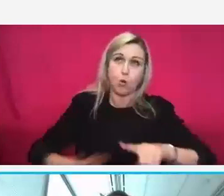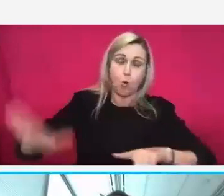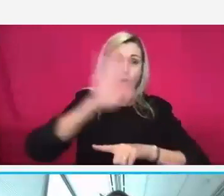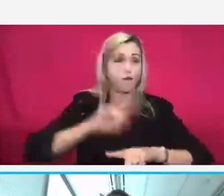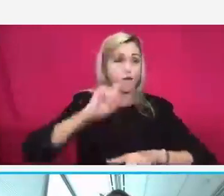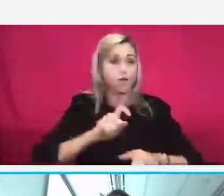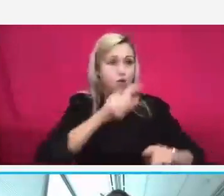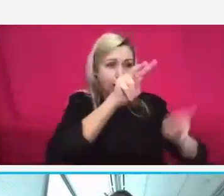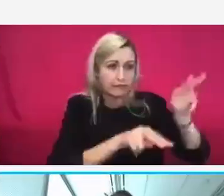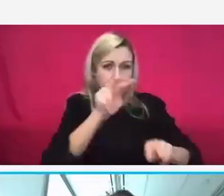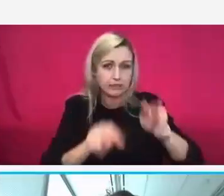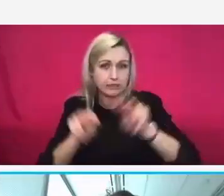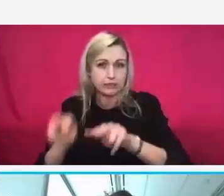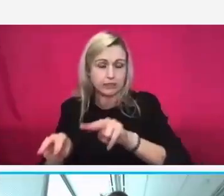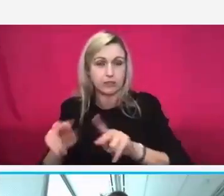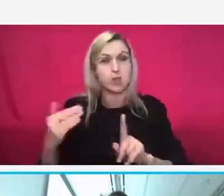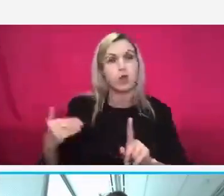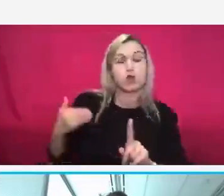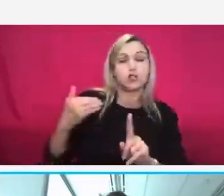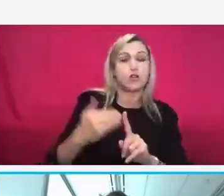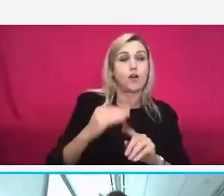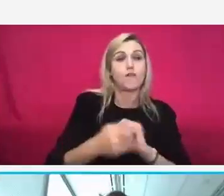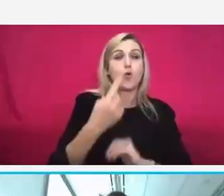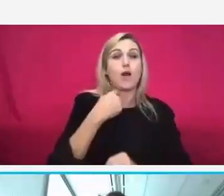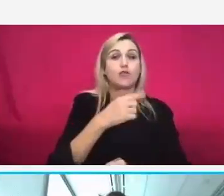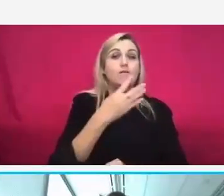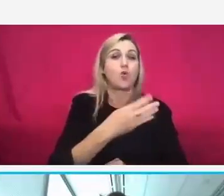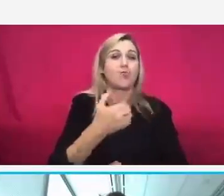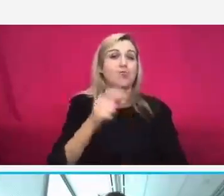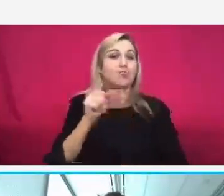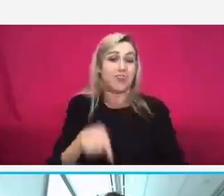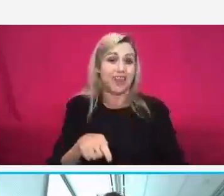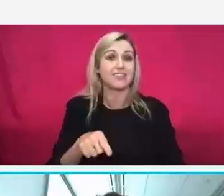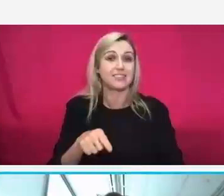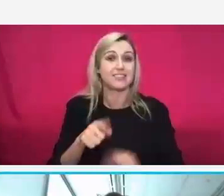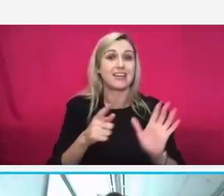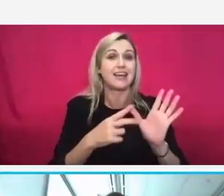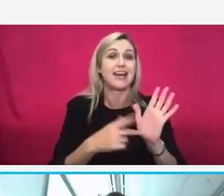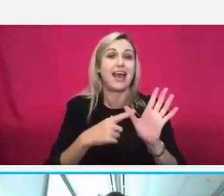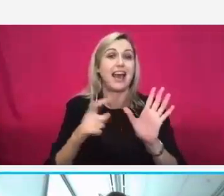assessments. So far, over 146,000 AN-ACC classifications have been